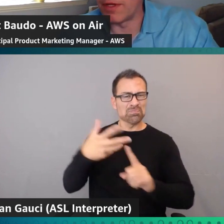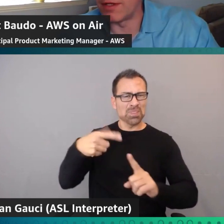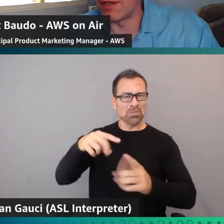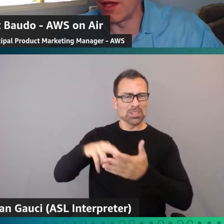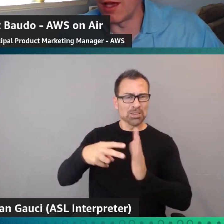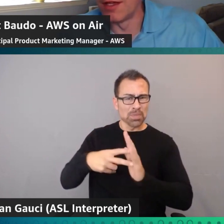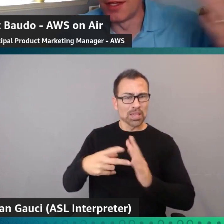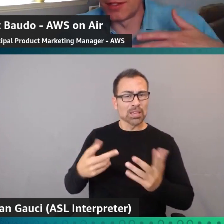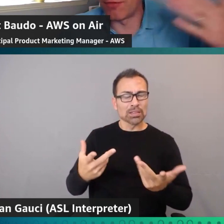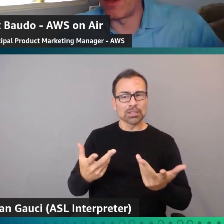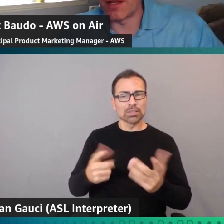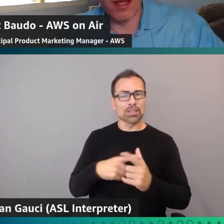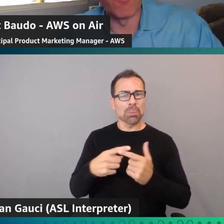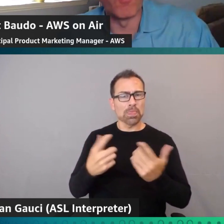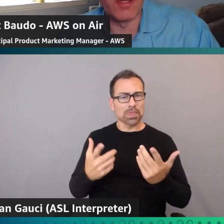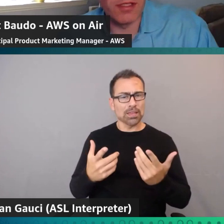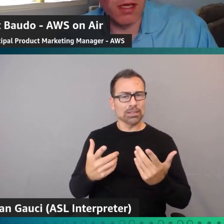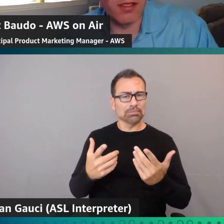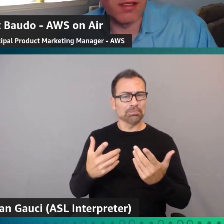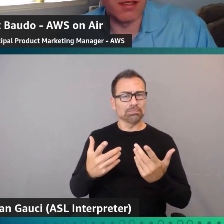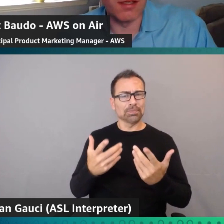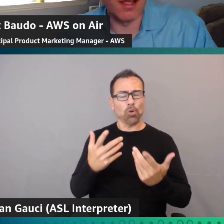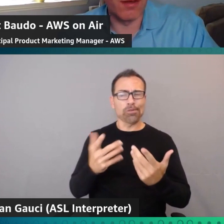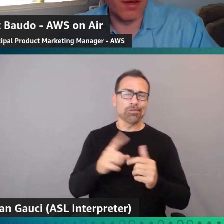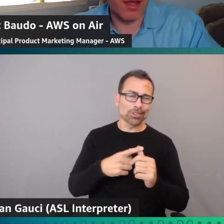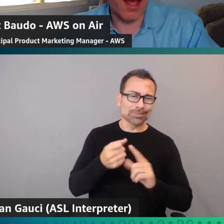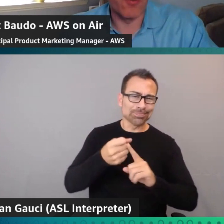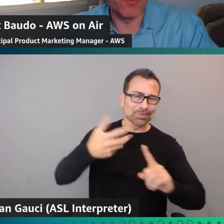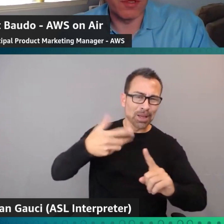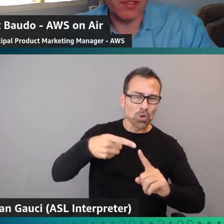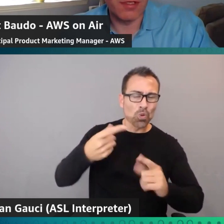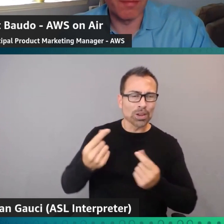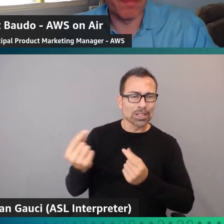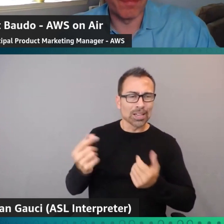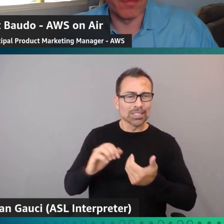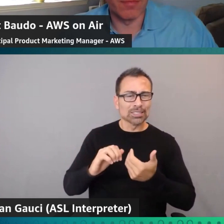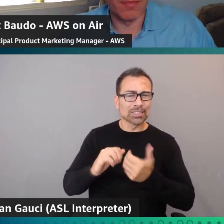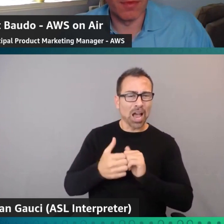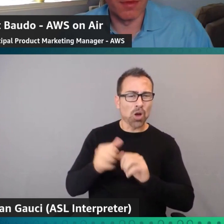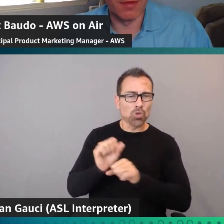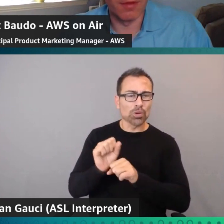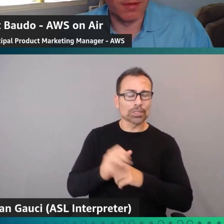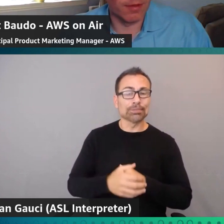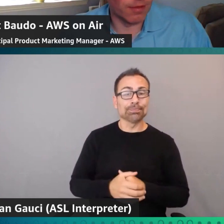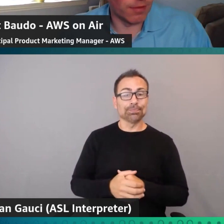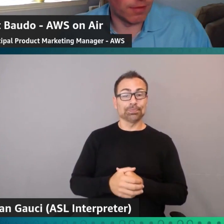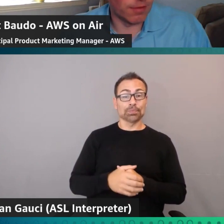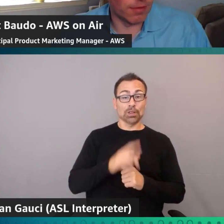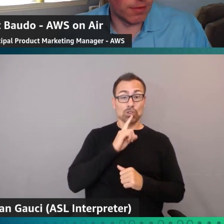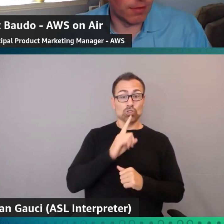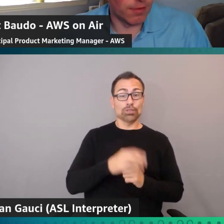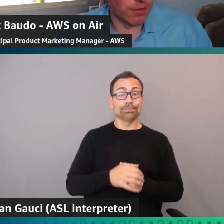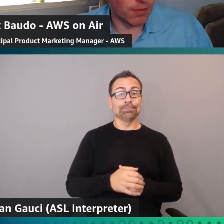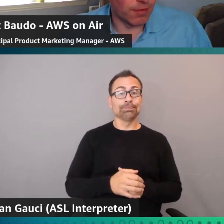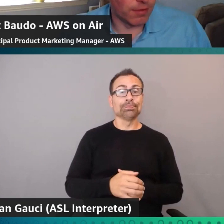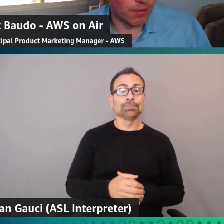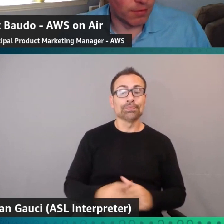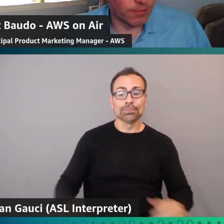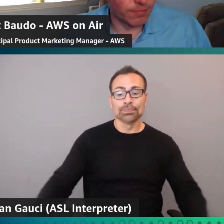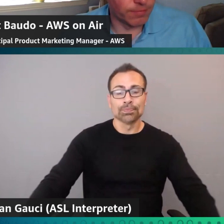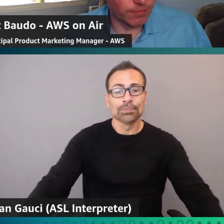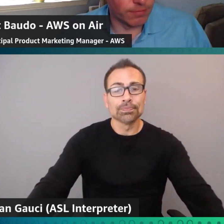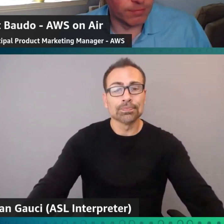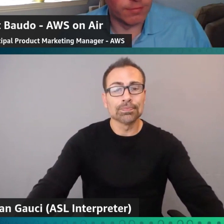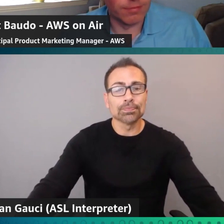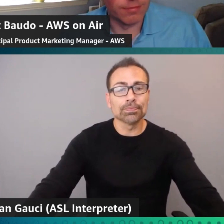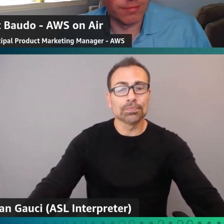Framework, but define kind of what it does and how it works. Sure. So, sorry, I'm